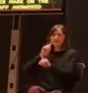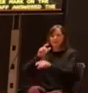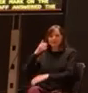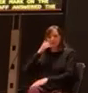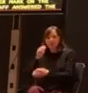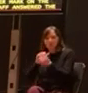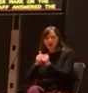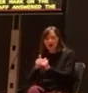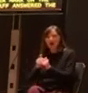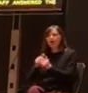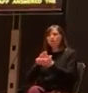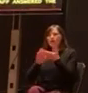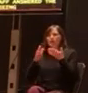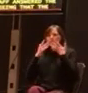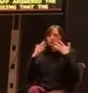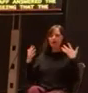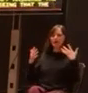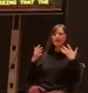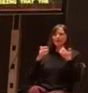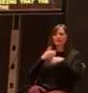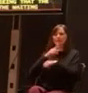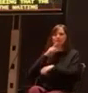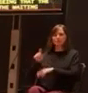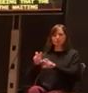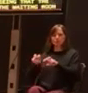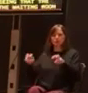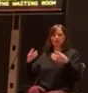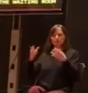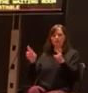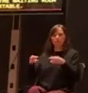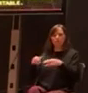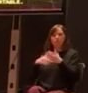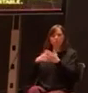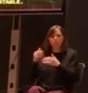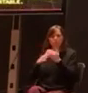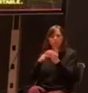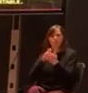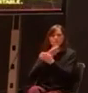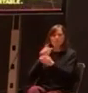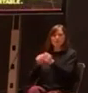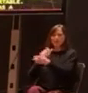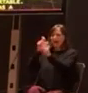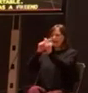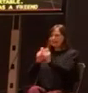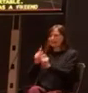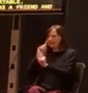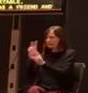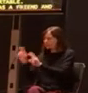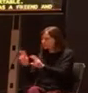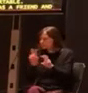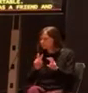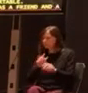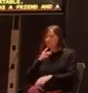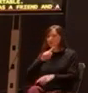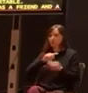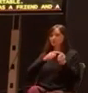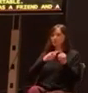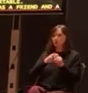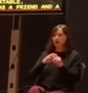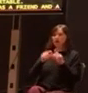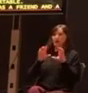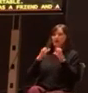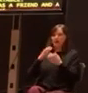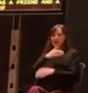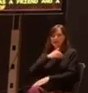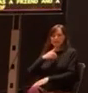the chairs in the waiting room were comfortable. She was a friend and a classmate of Dr. Martin Luther